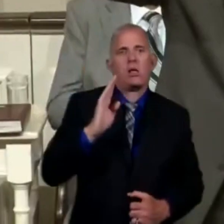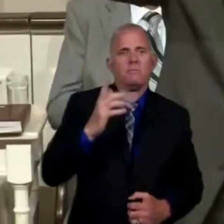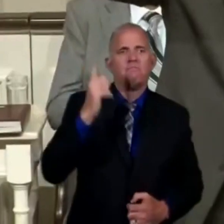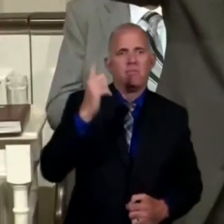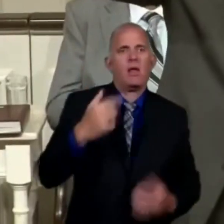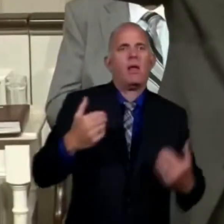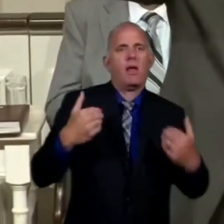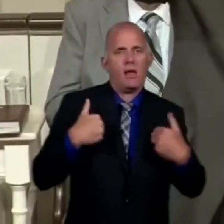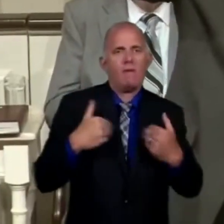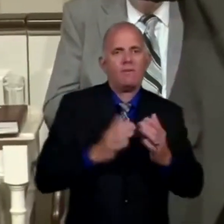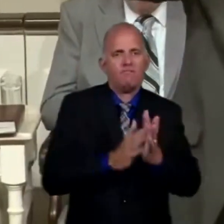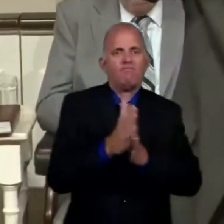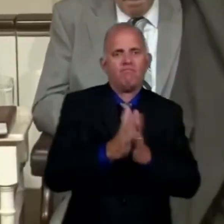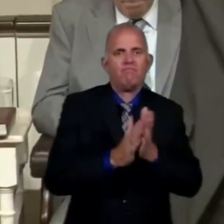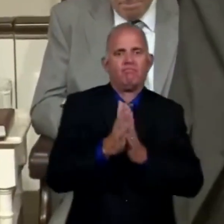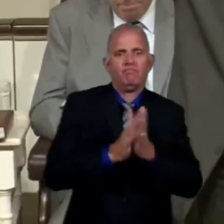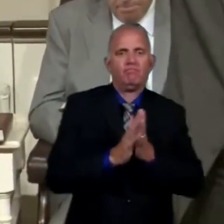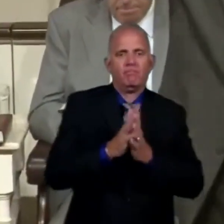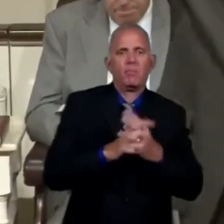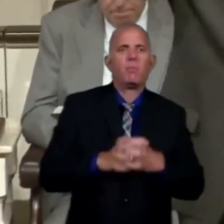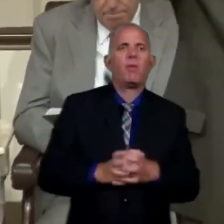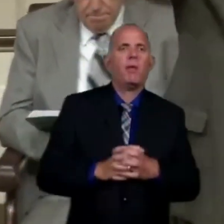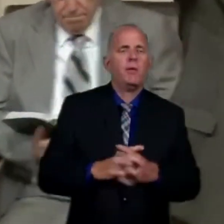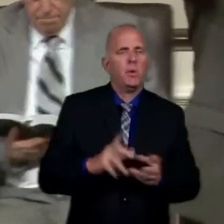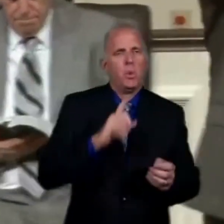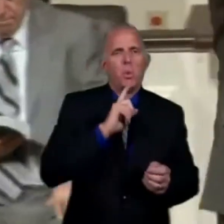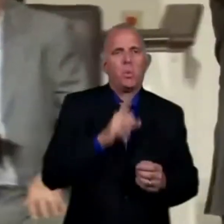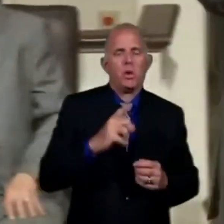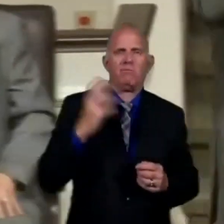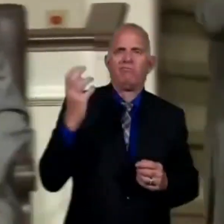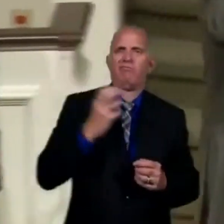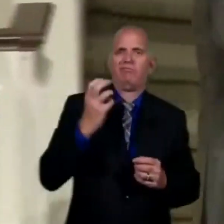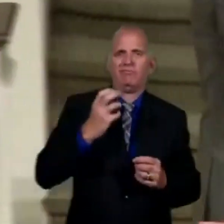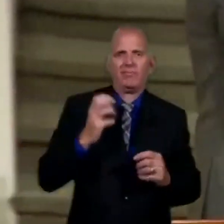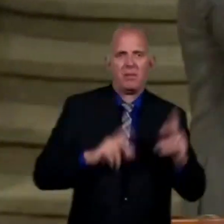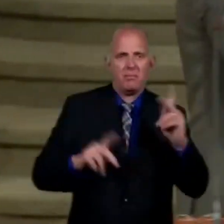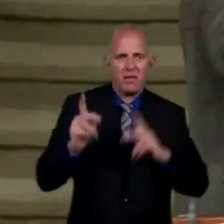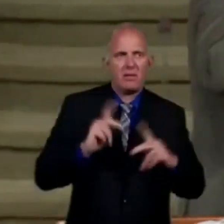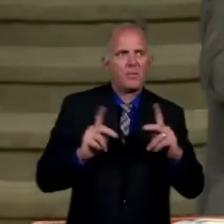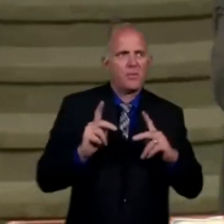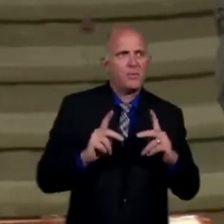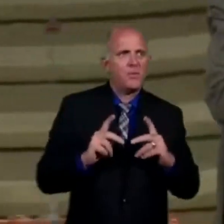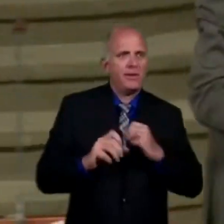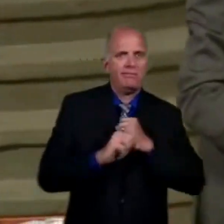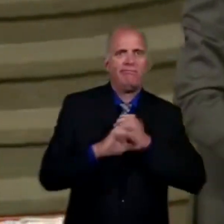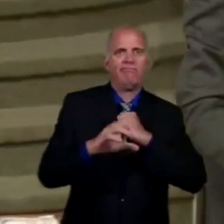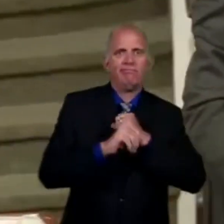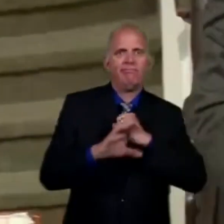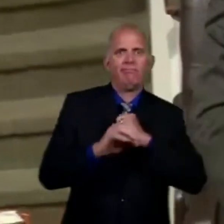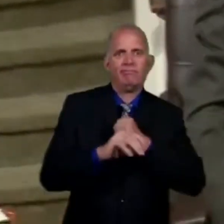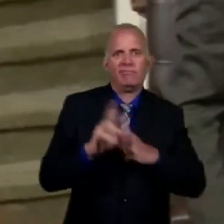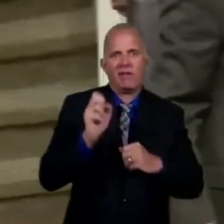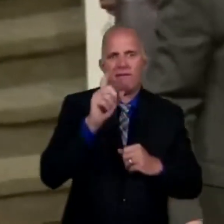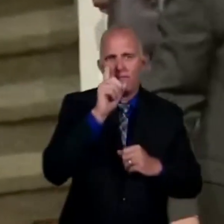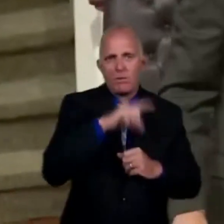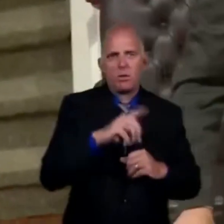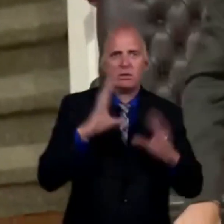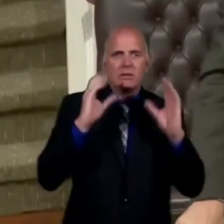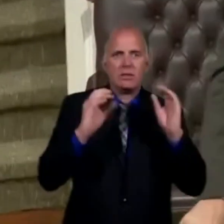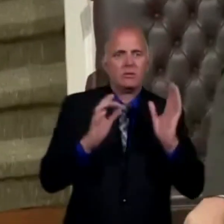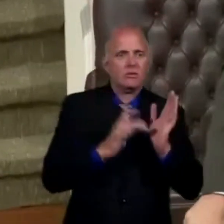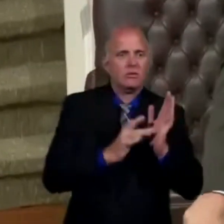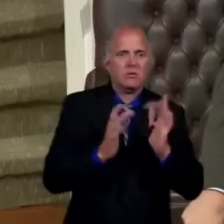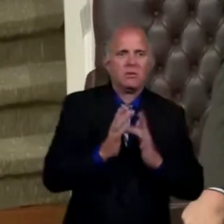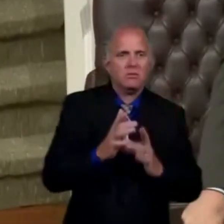zeal. I'm amazed that people will go around and propagate a false doctrine that Jesus is not